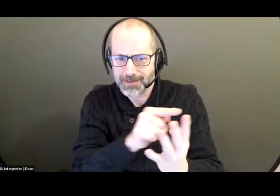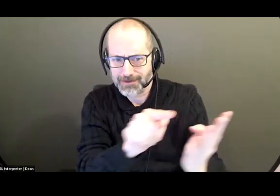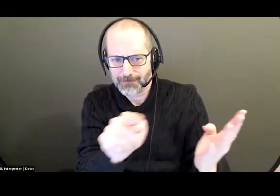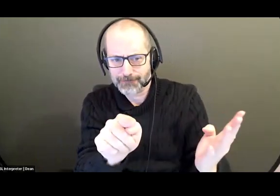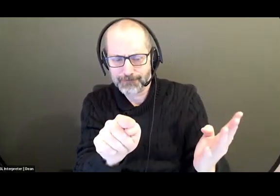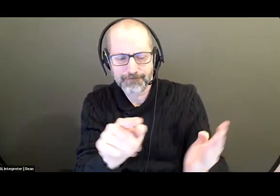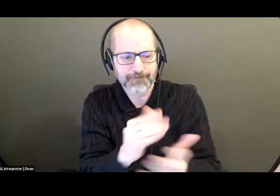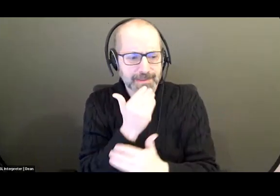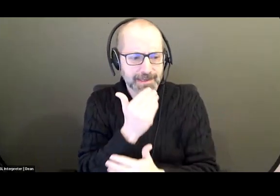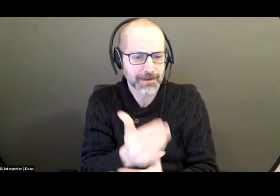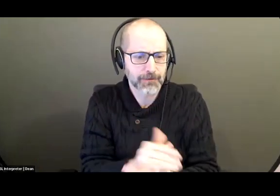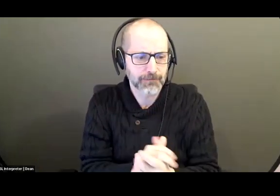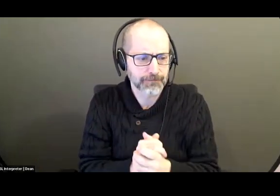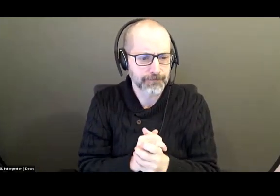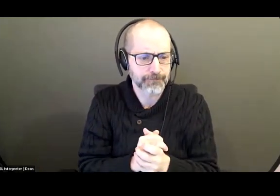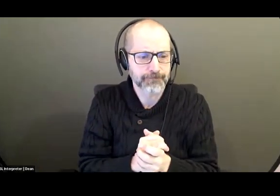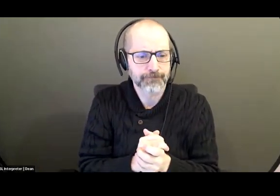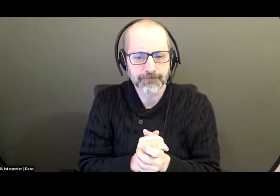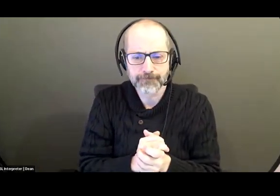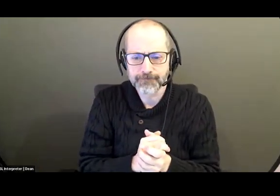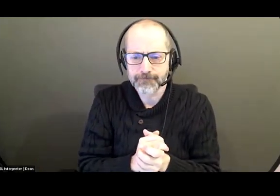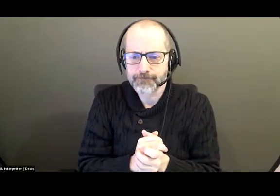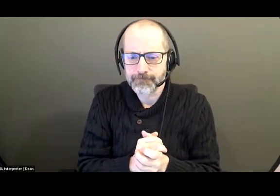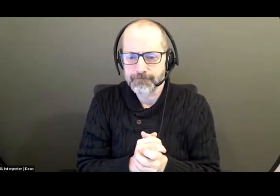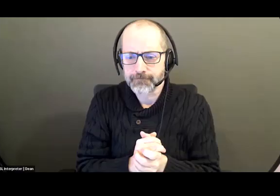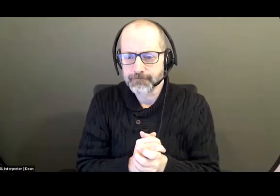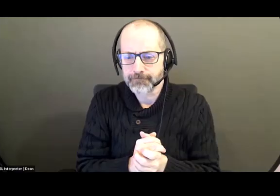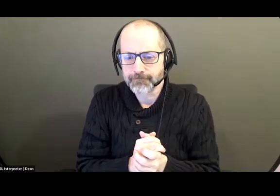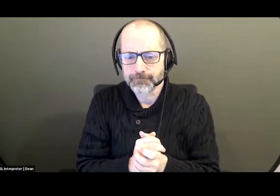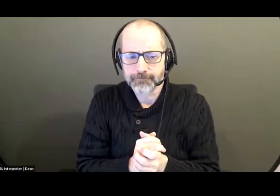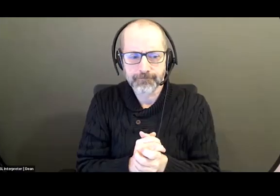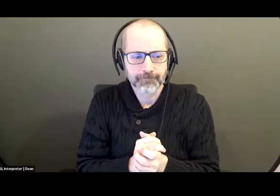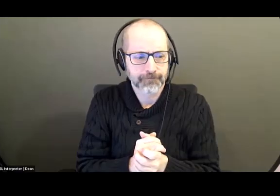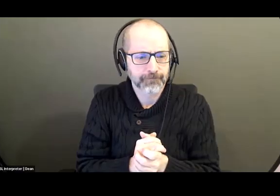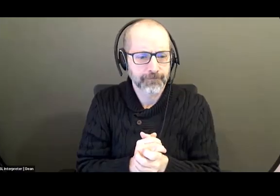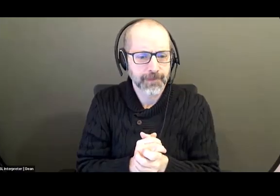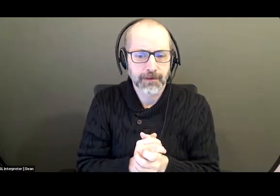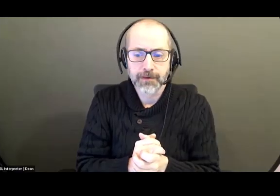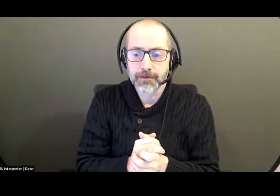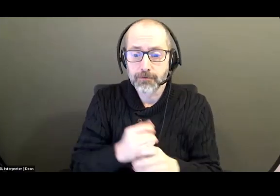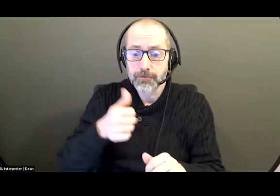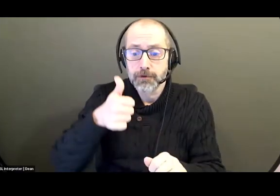So great gratitude to all of them. Thank you. Next slide.